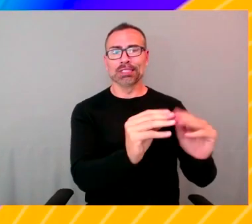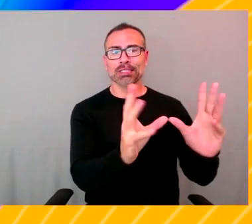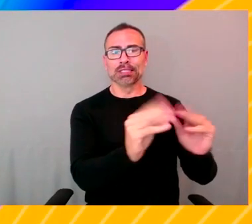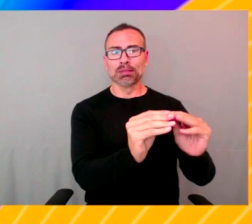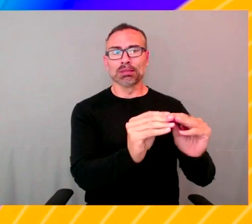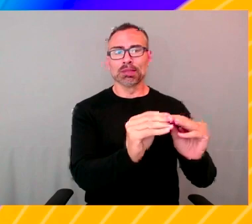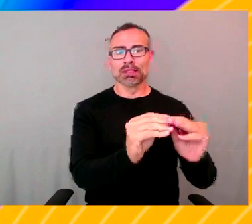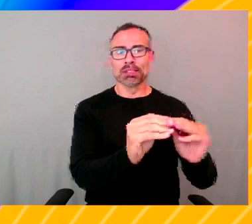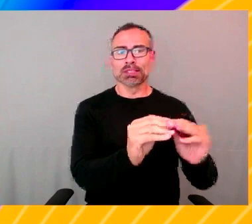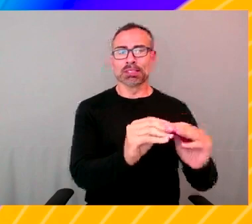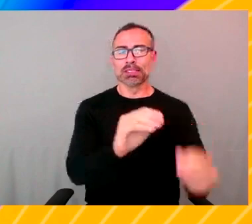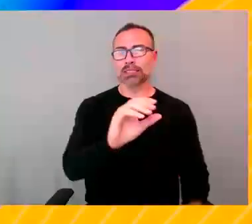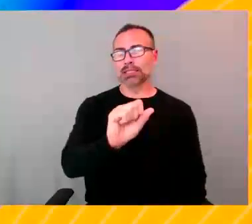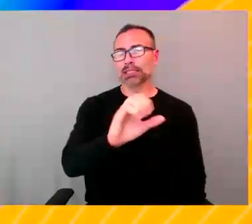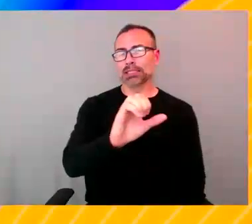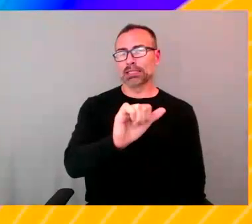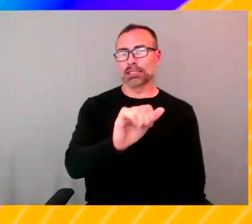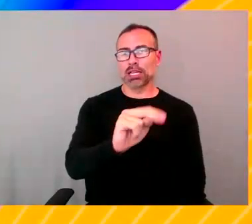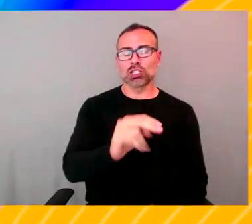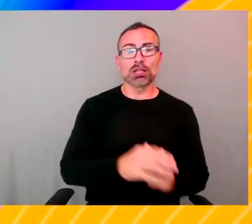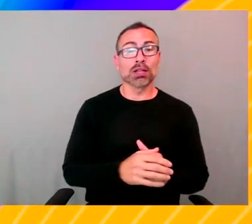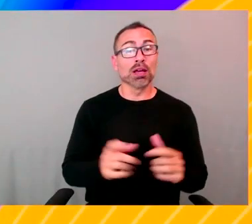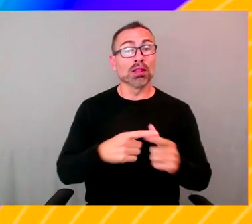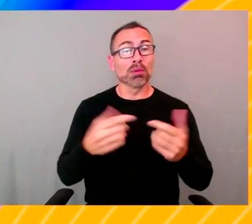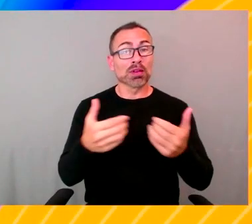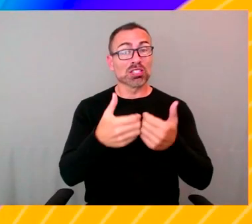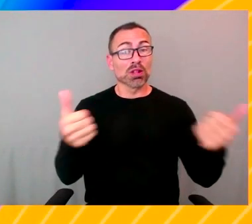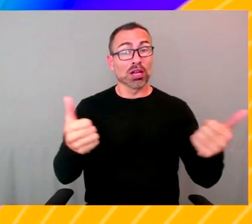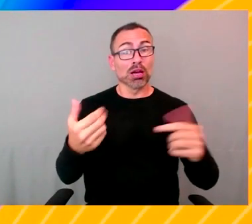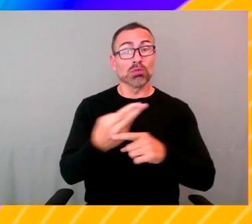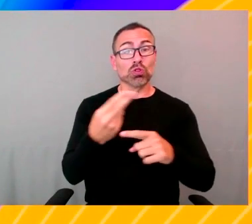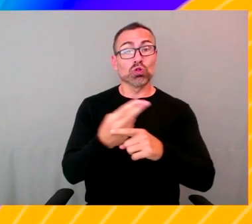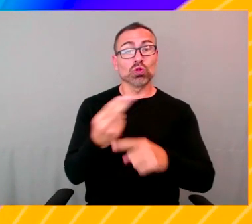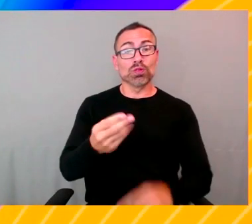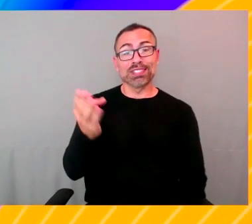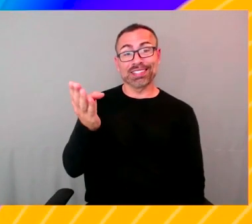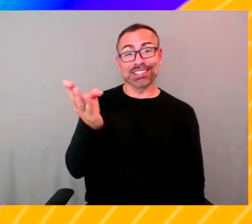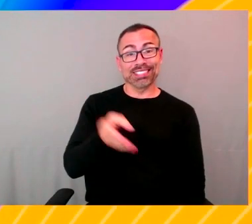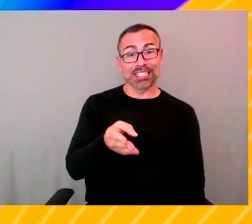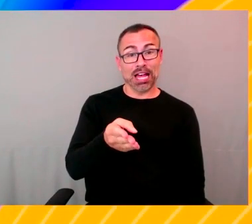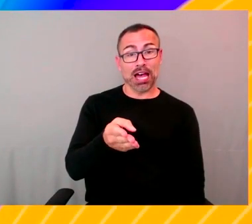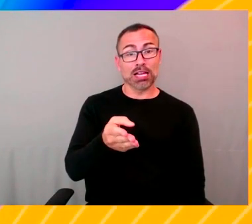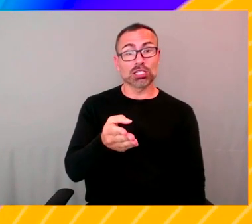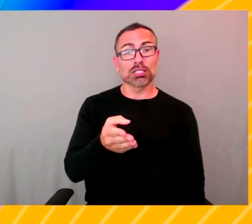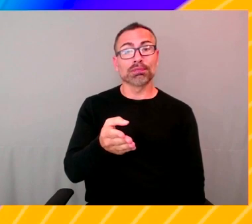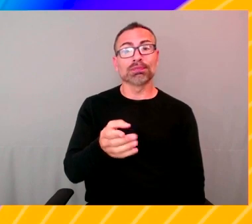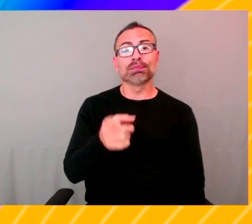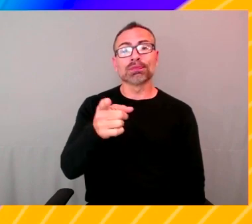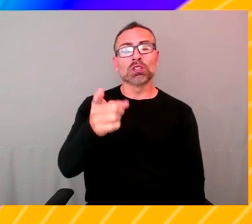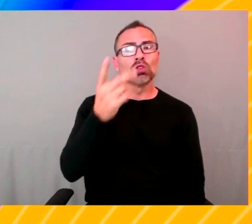delimiter. In this case, it's a slash, and you can see the result of that here in